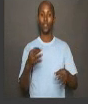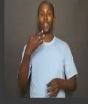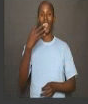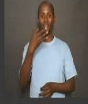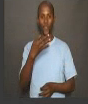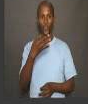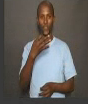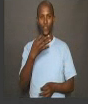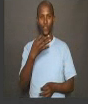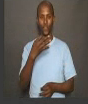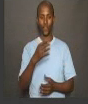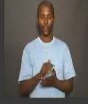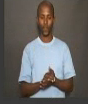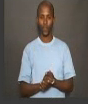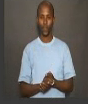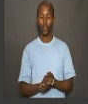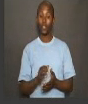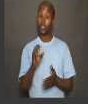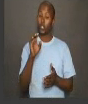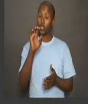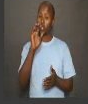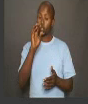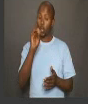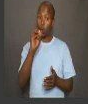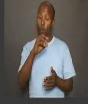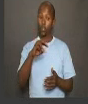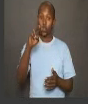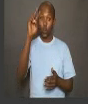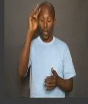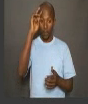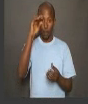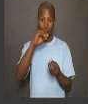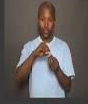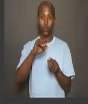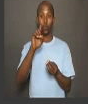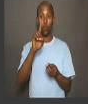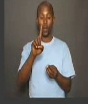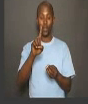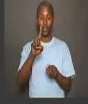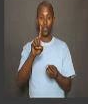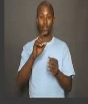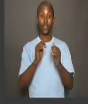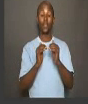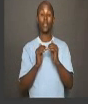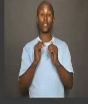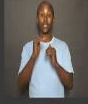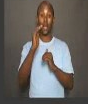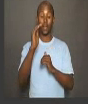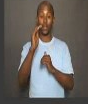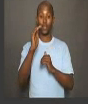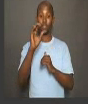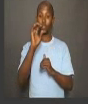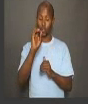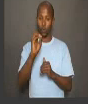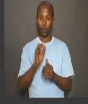f. Even 0 squared plus 1 is greater than